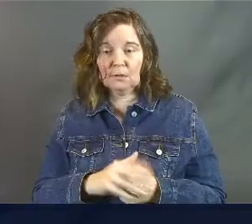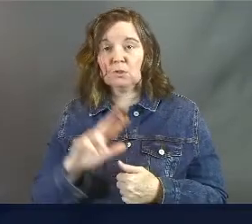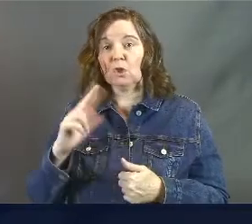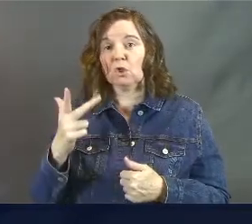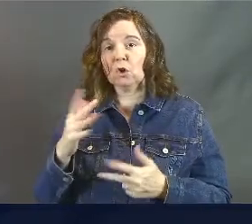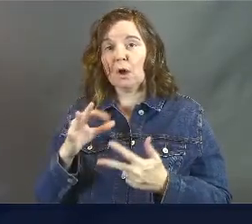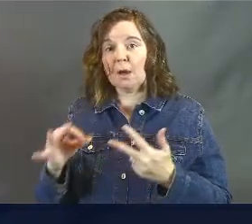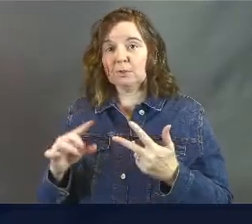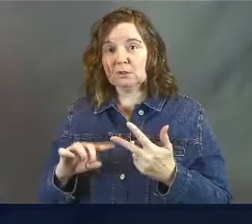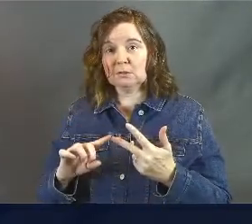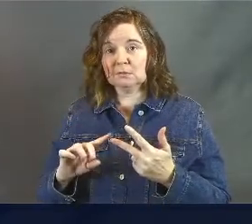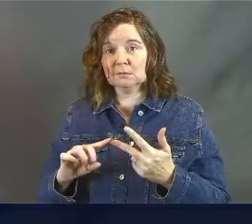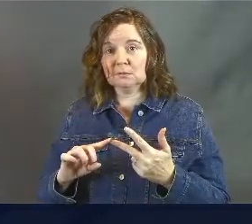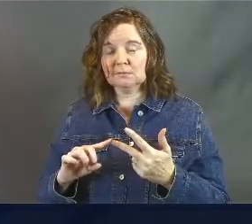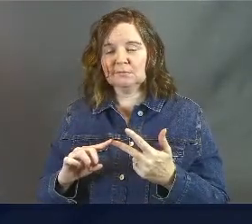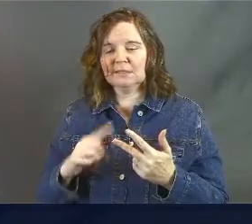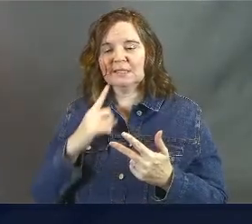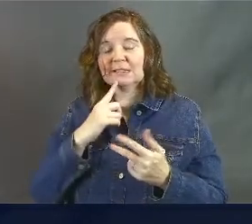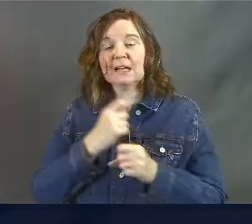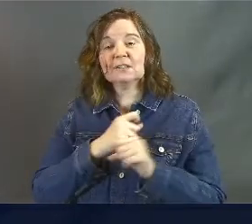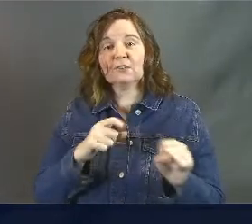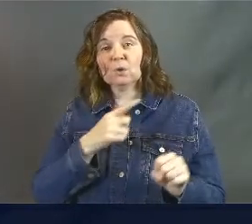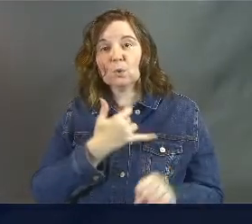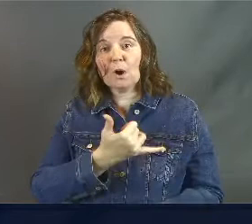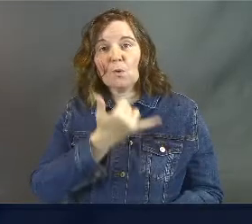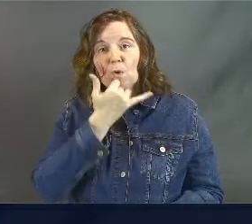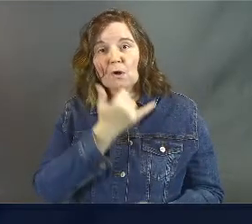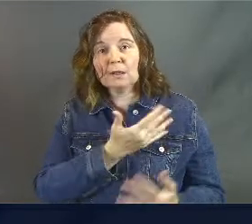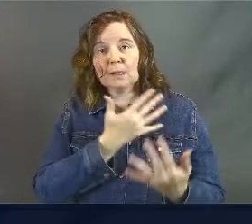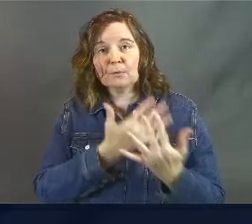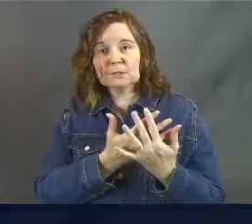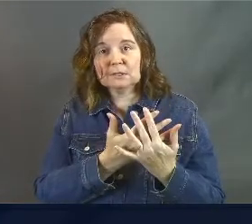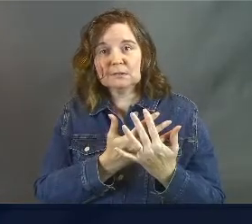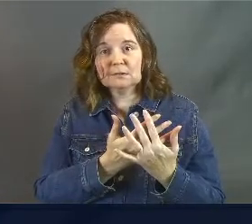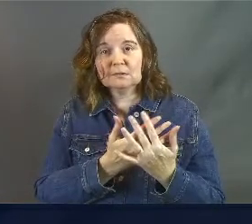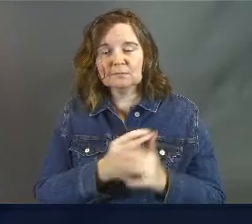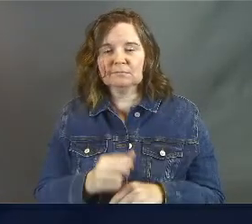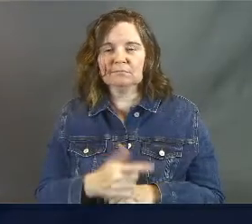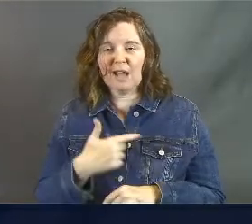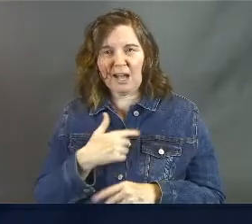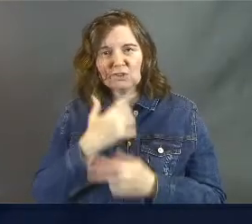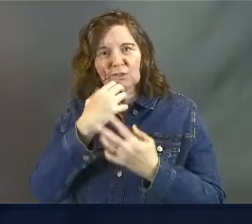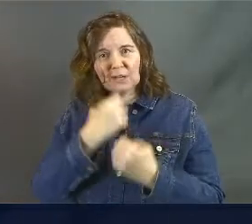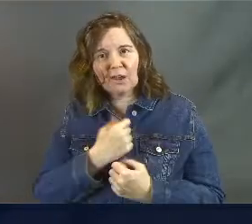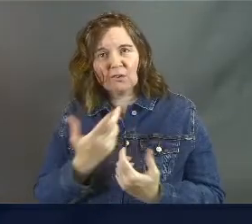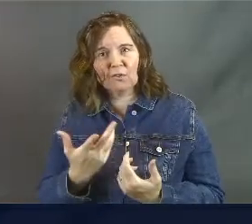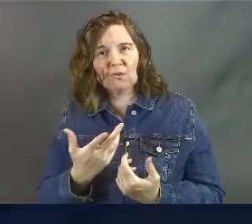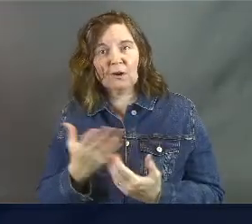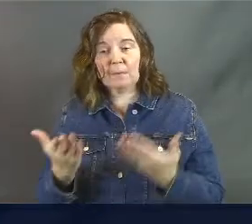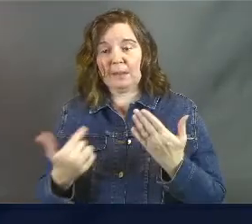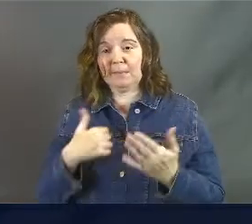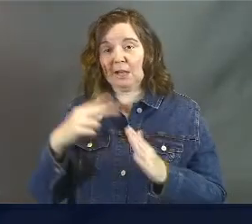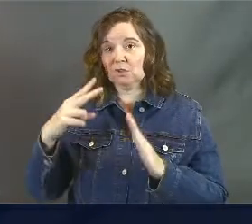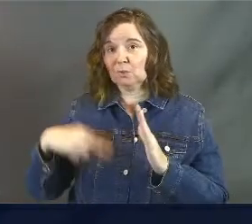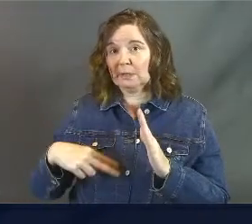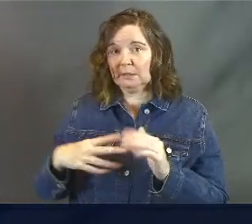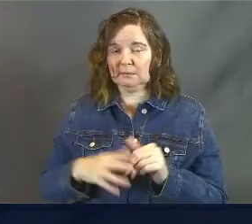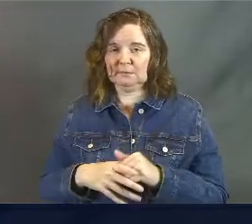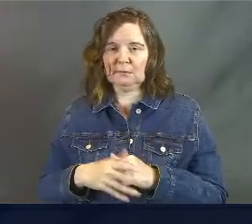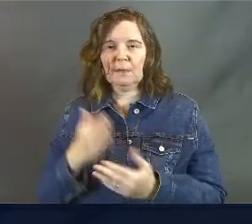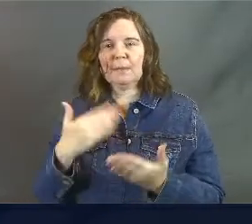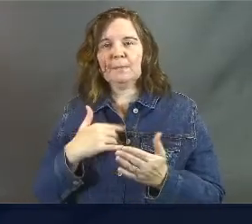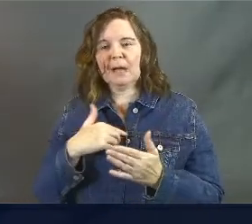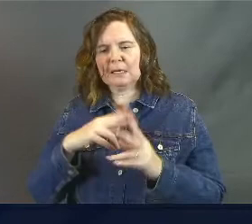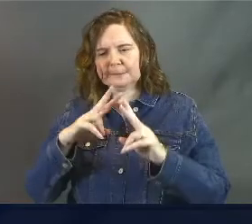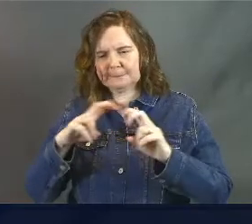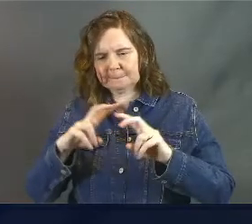Third option says, free those who are wrongly imprisoned. I should care. Maybe I should read. Maybe